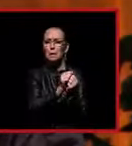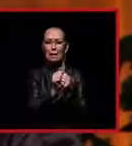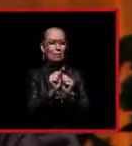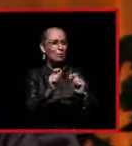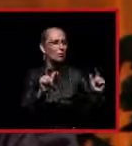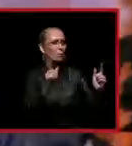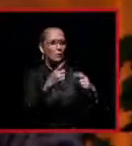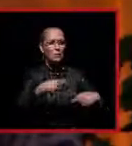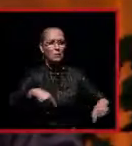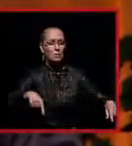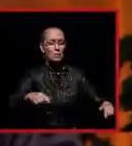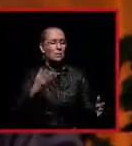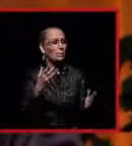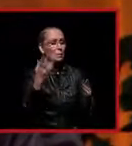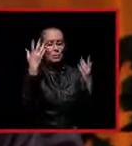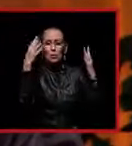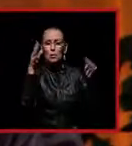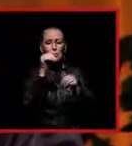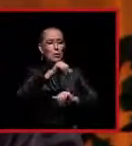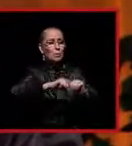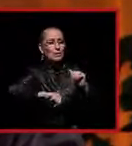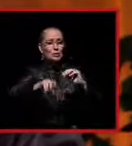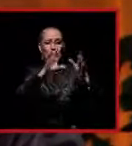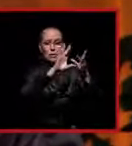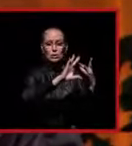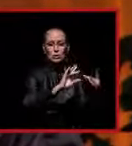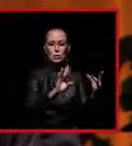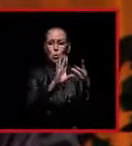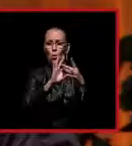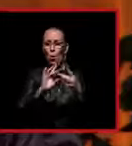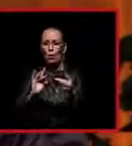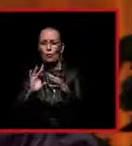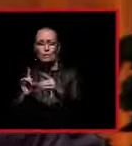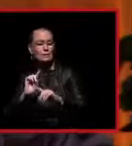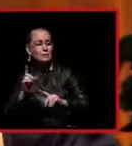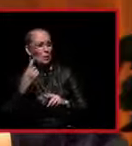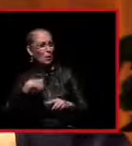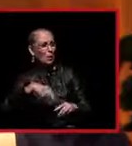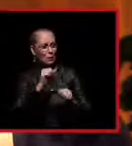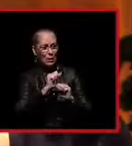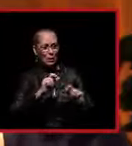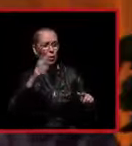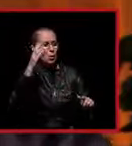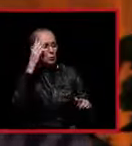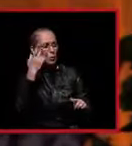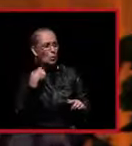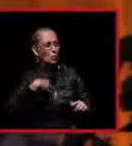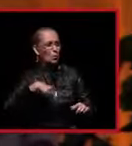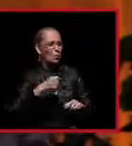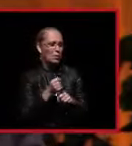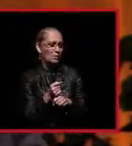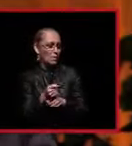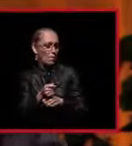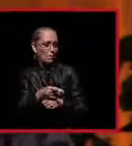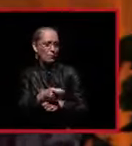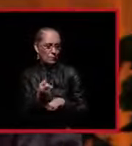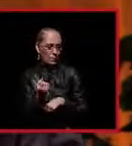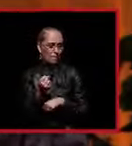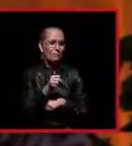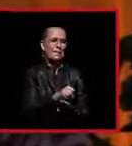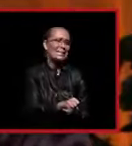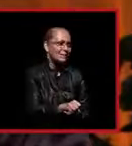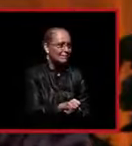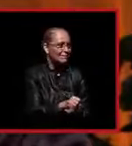unaware perhaps of each other's stories, but we know one thing, that we have overcome. We know now